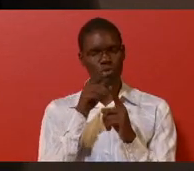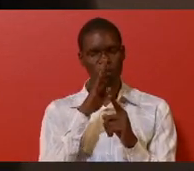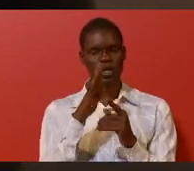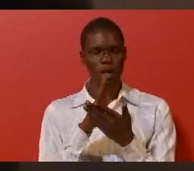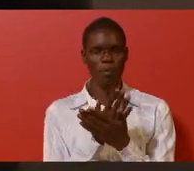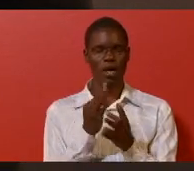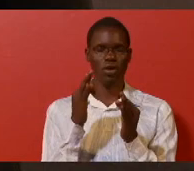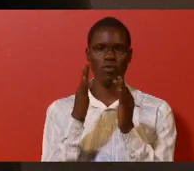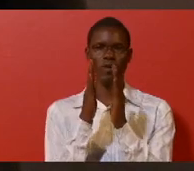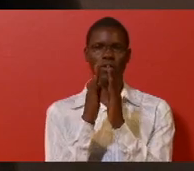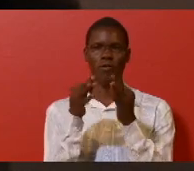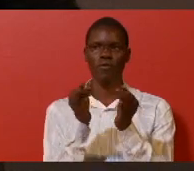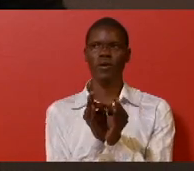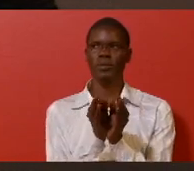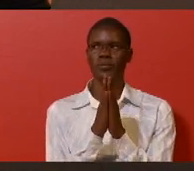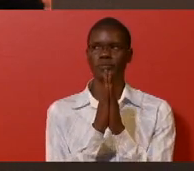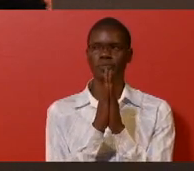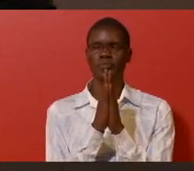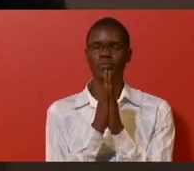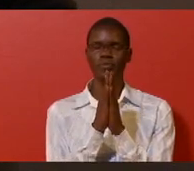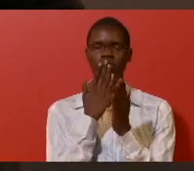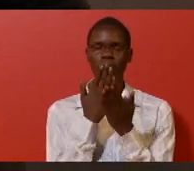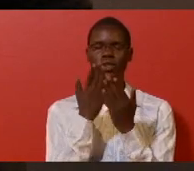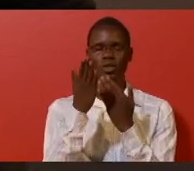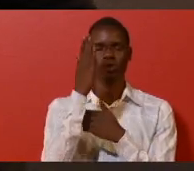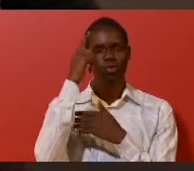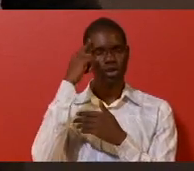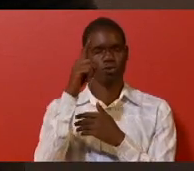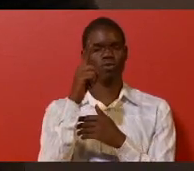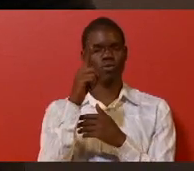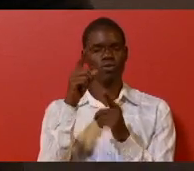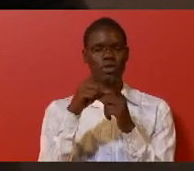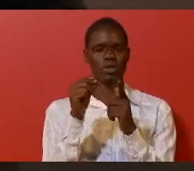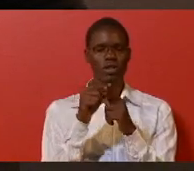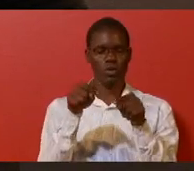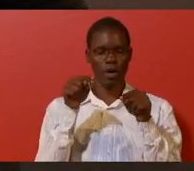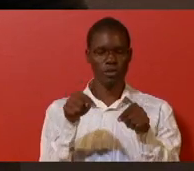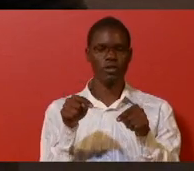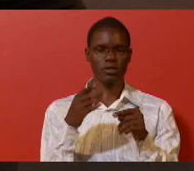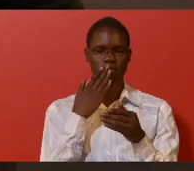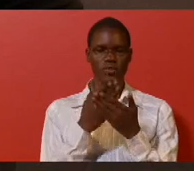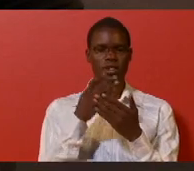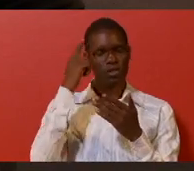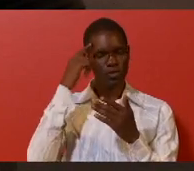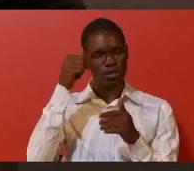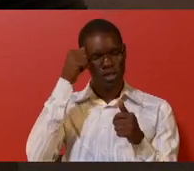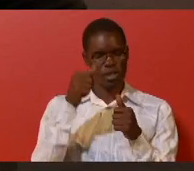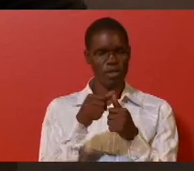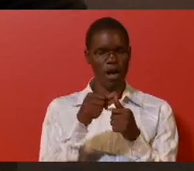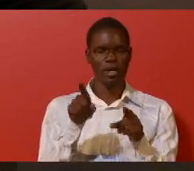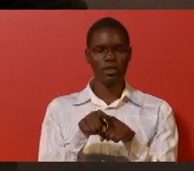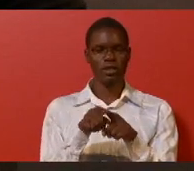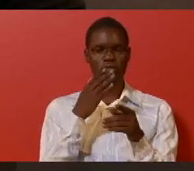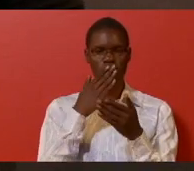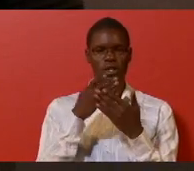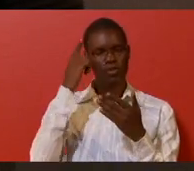family. We're praying now. Dear God, thank you for the message this evening. Thank you for the reminder of what